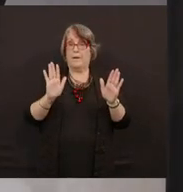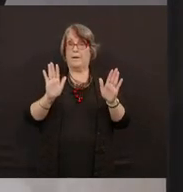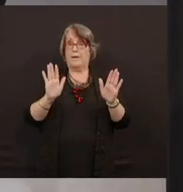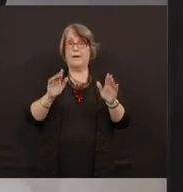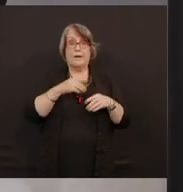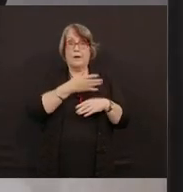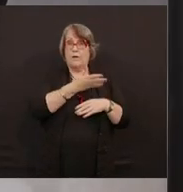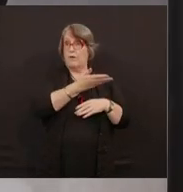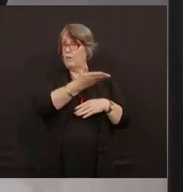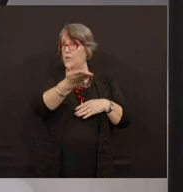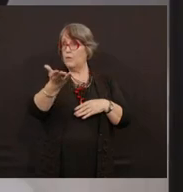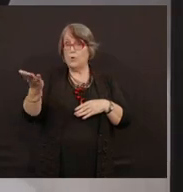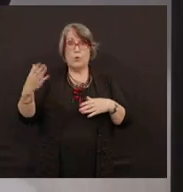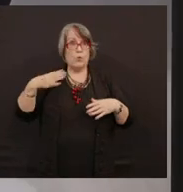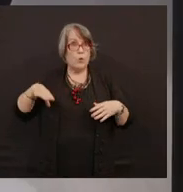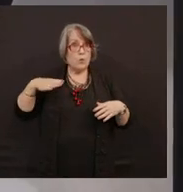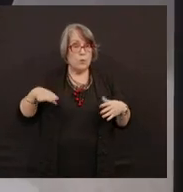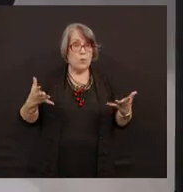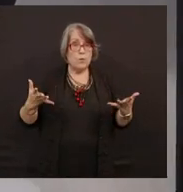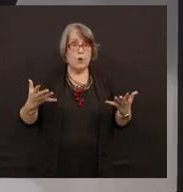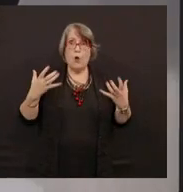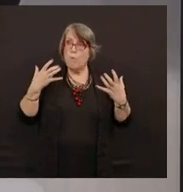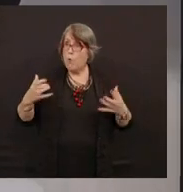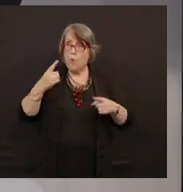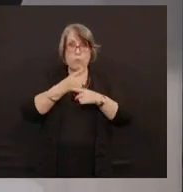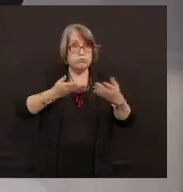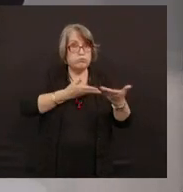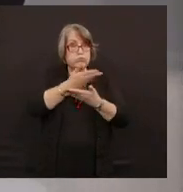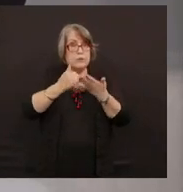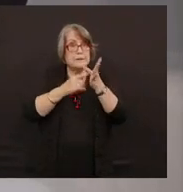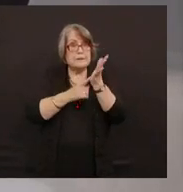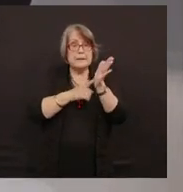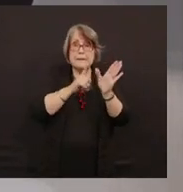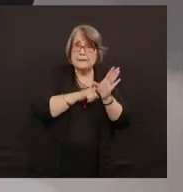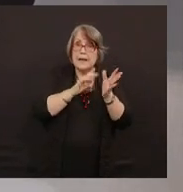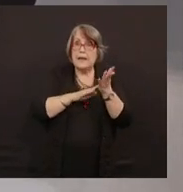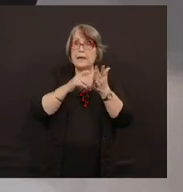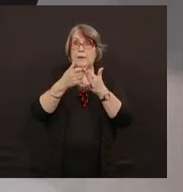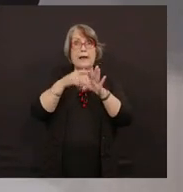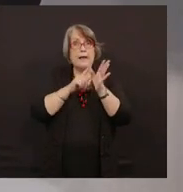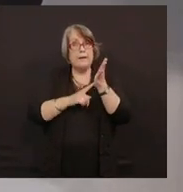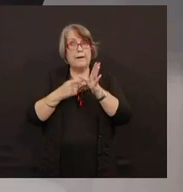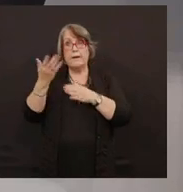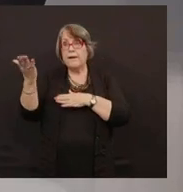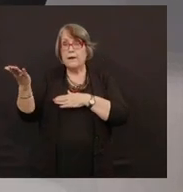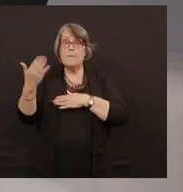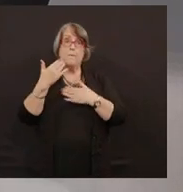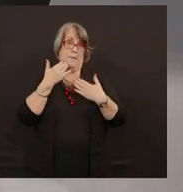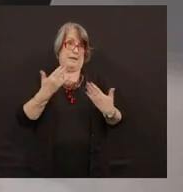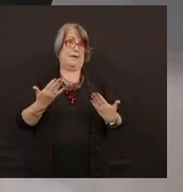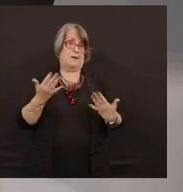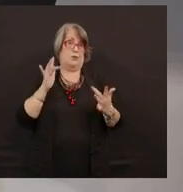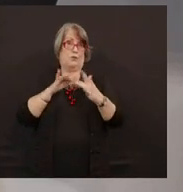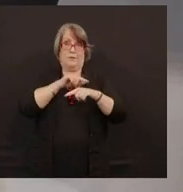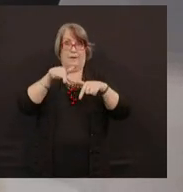if anybody is wanting to have further conversations with Sally, with Michaela, you know, please